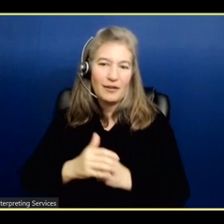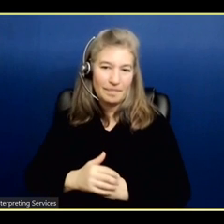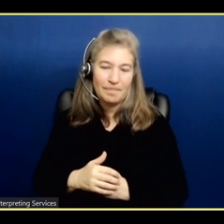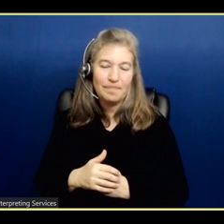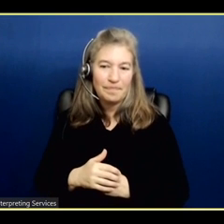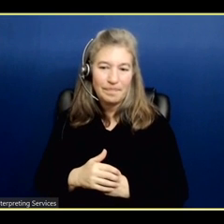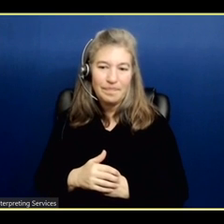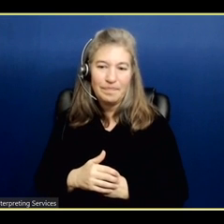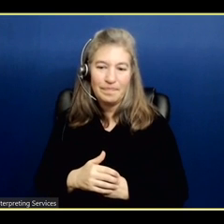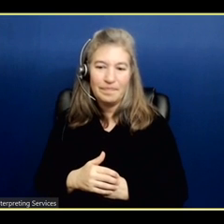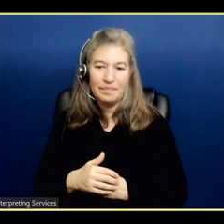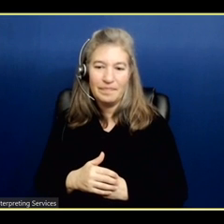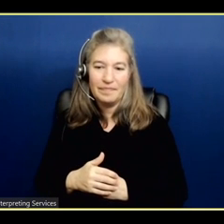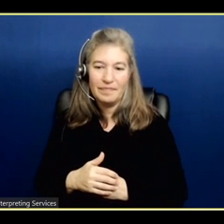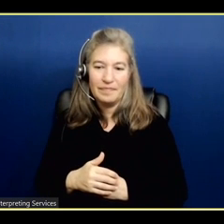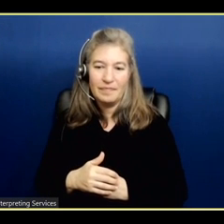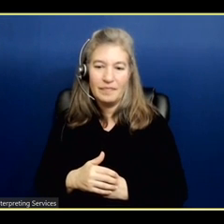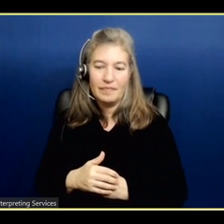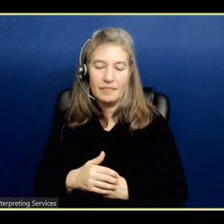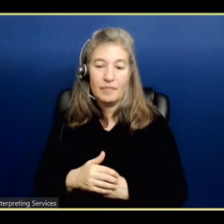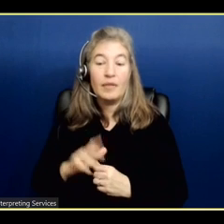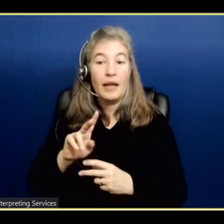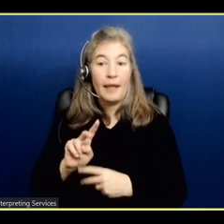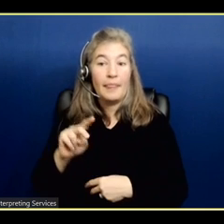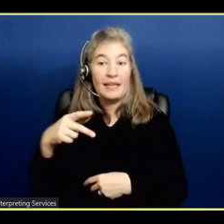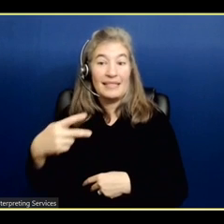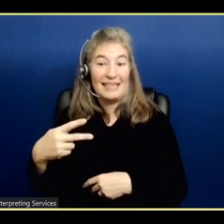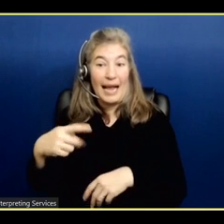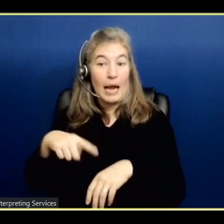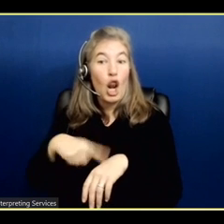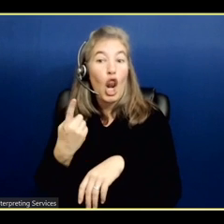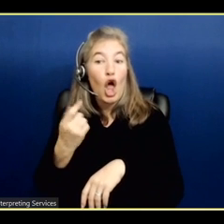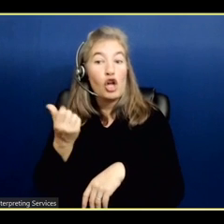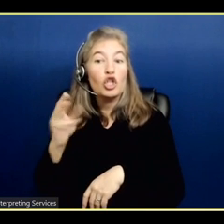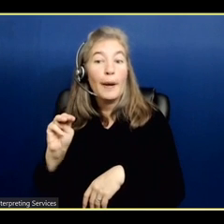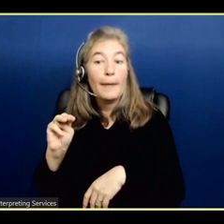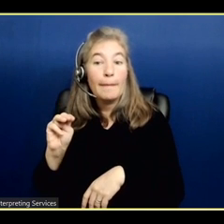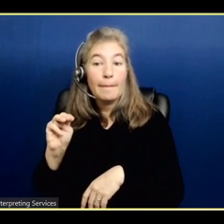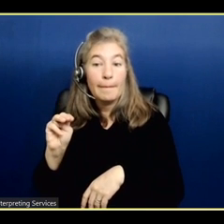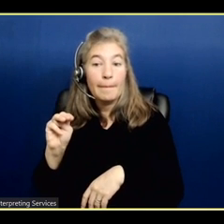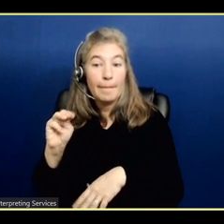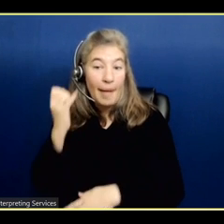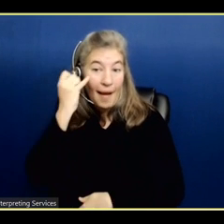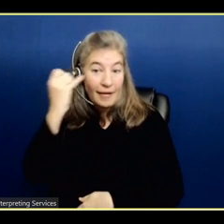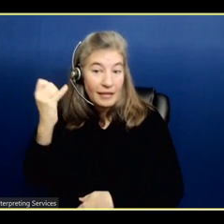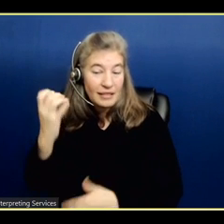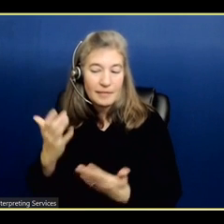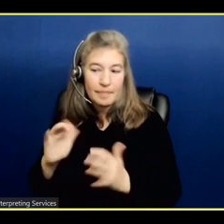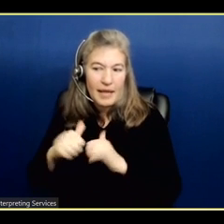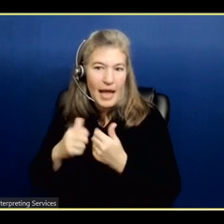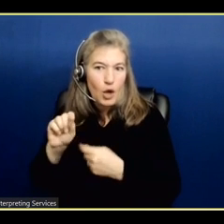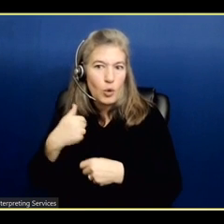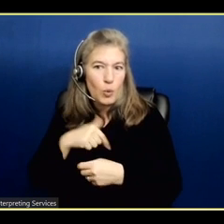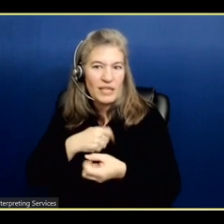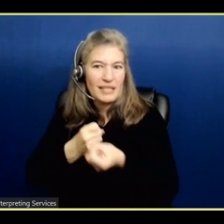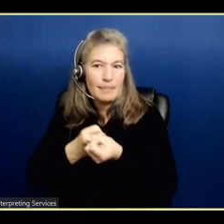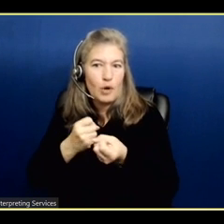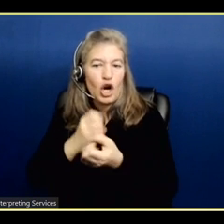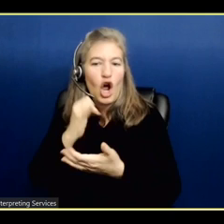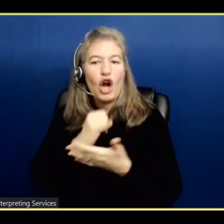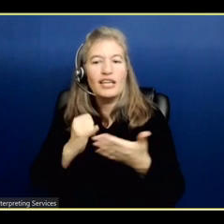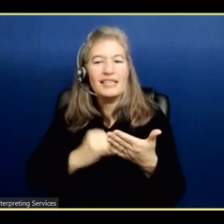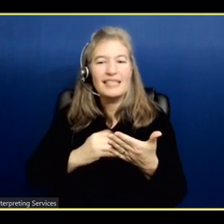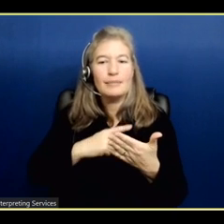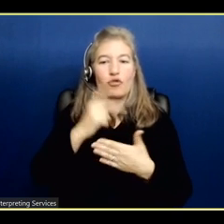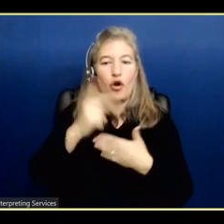change some of our funding structures that support the overall resiliency of our constituents all the time. And the last thing that we've